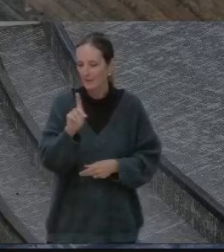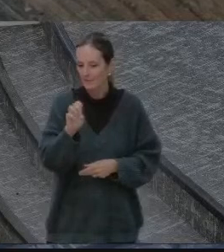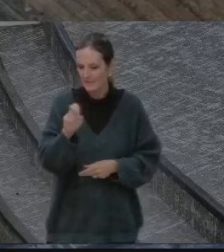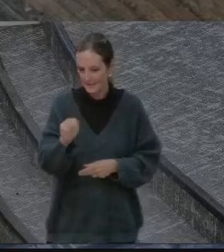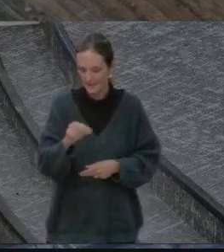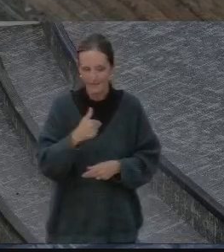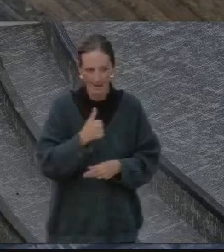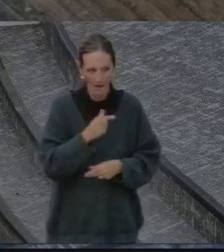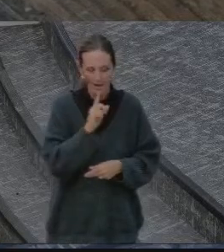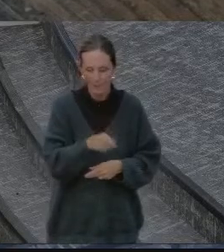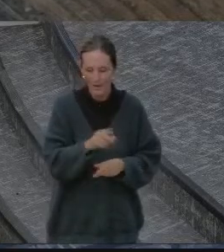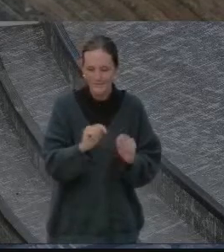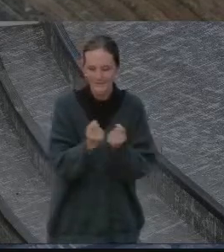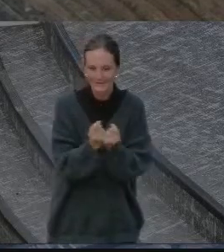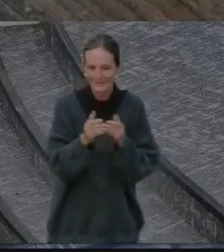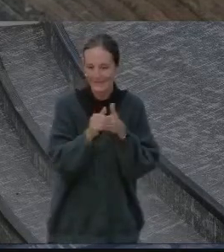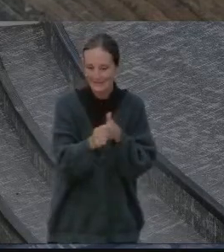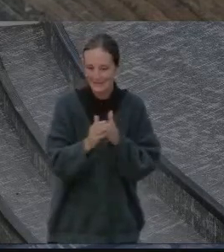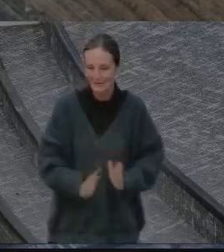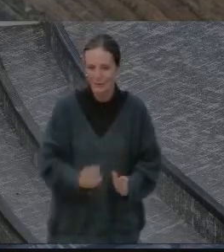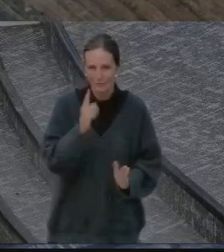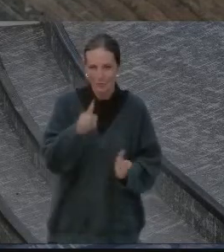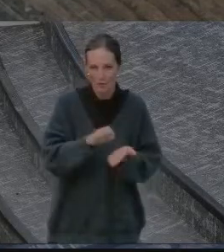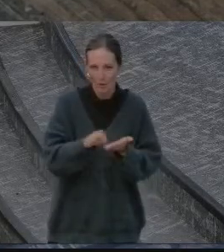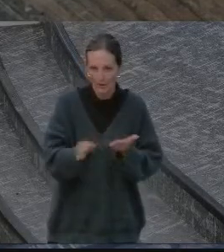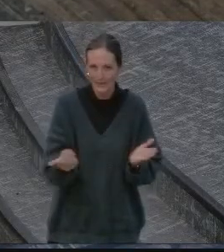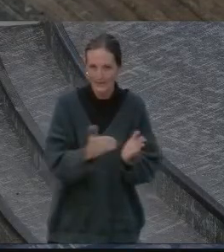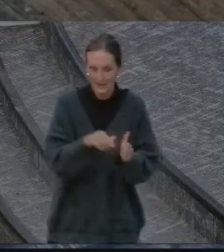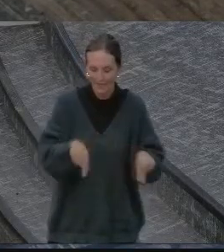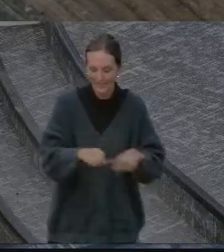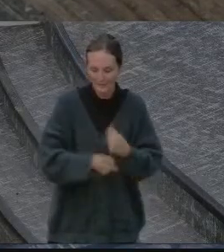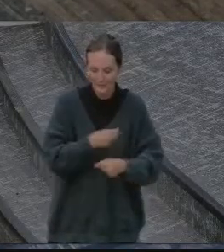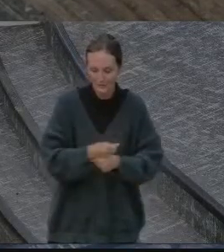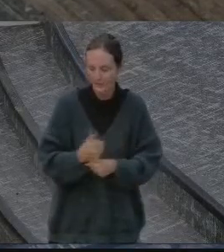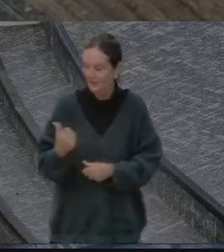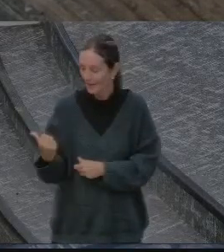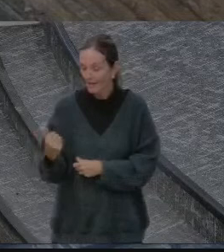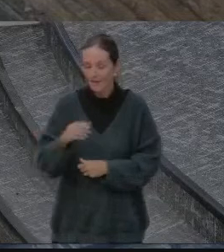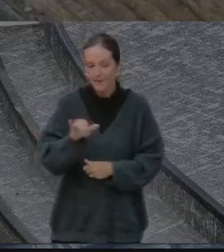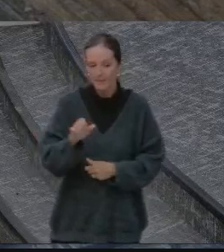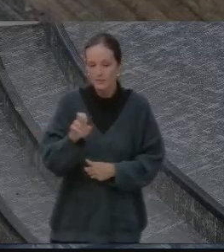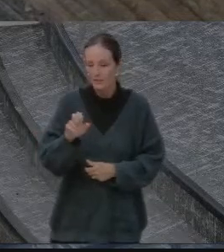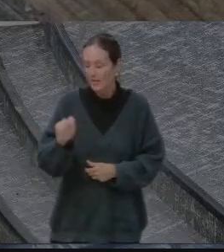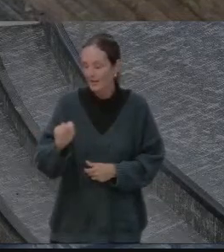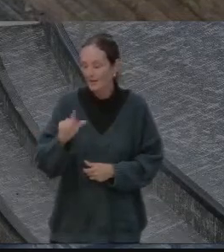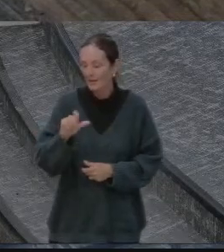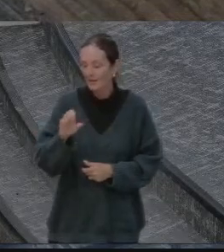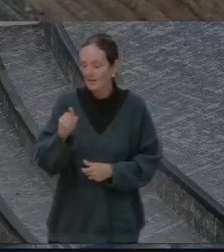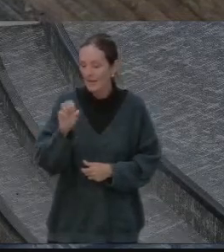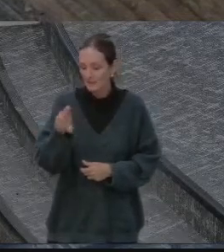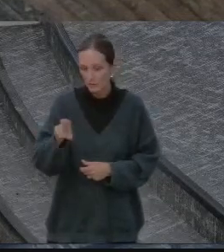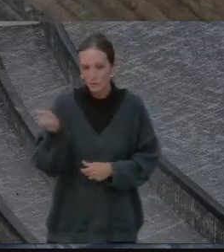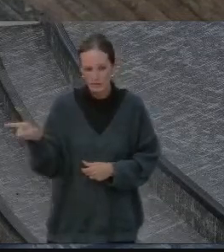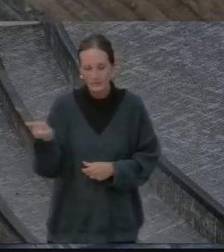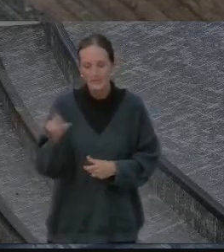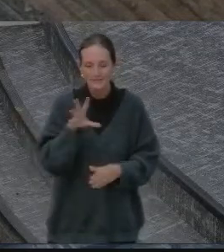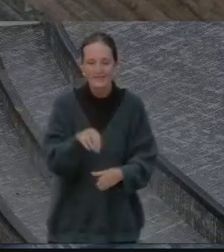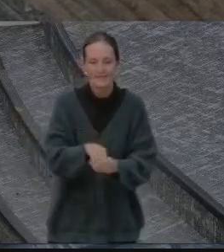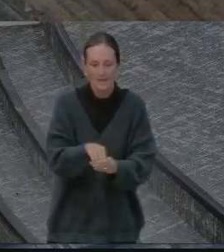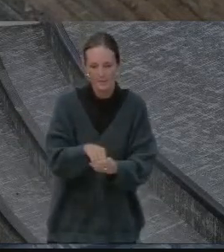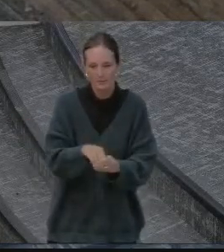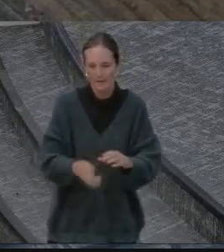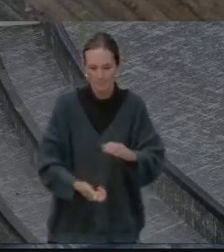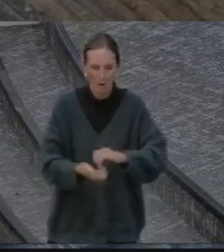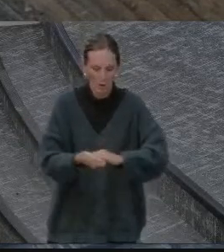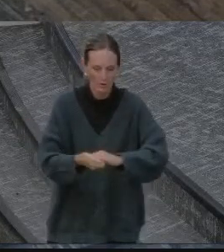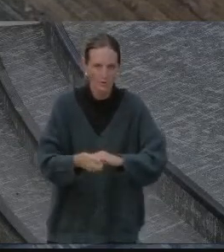the team leader for the audit again this year. And this is Janet Lester. She served as the engagement partner.